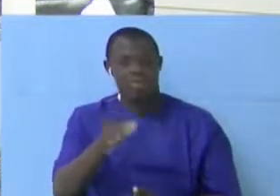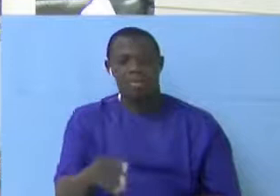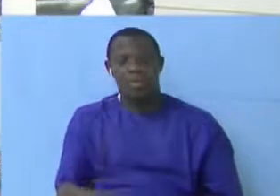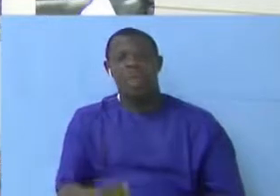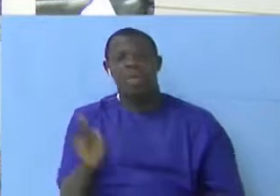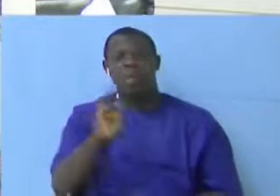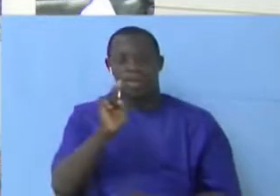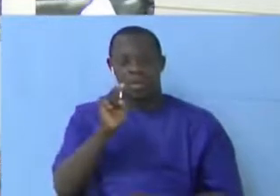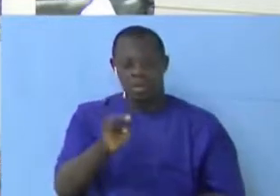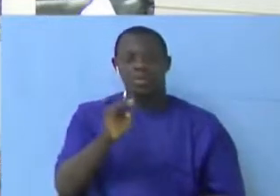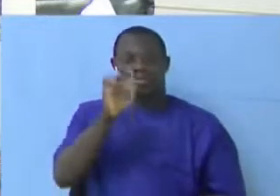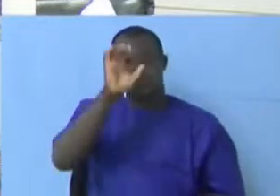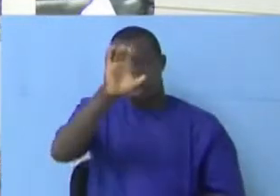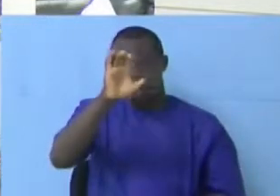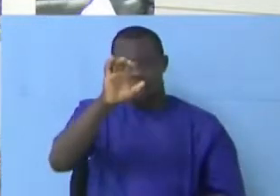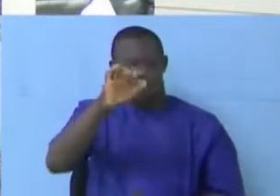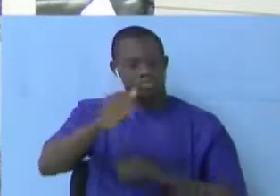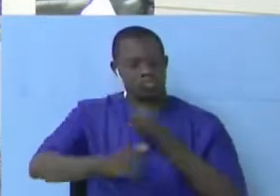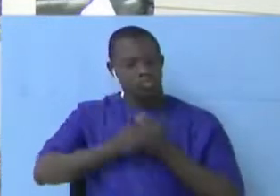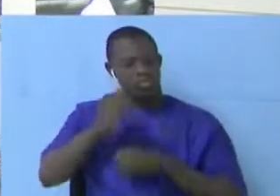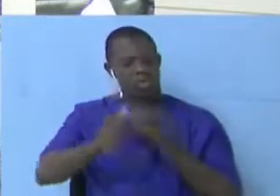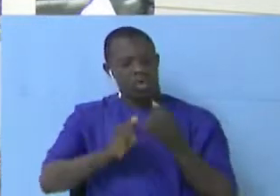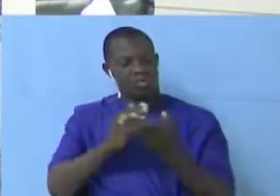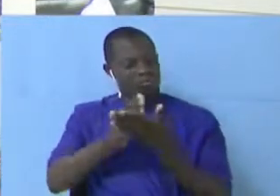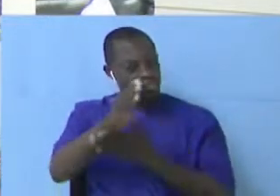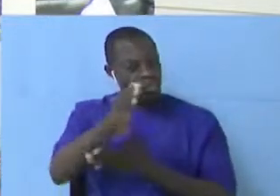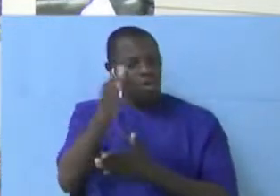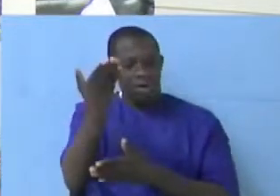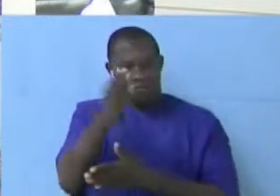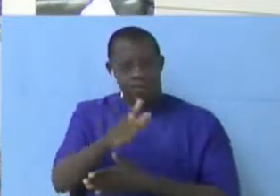what this country have gone through, and